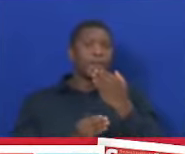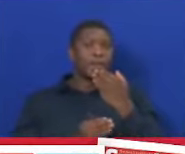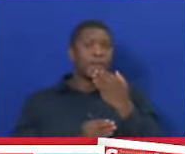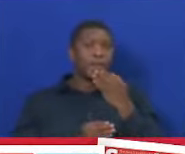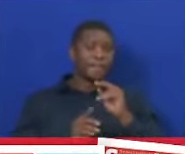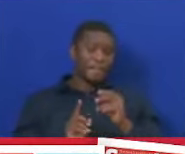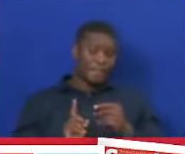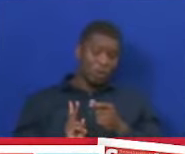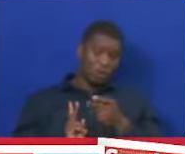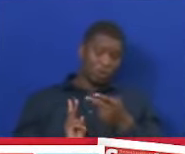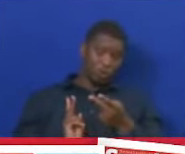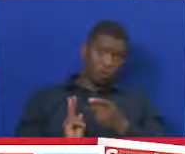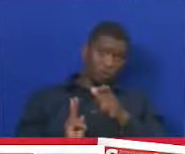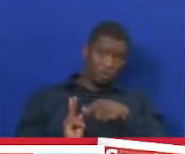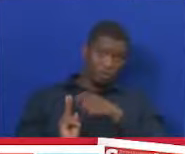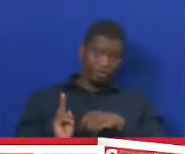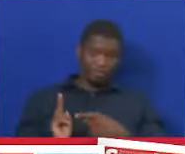then